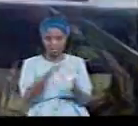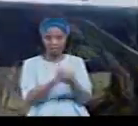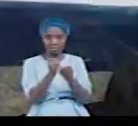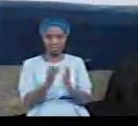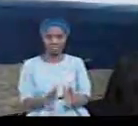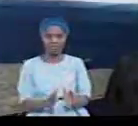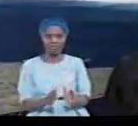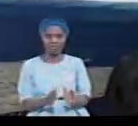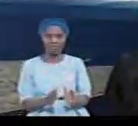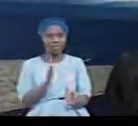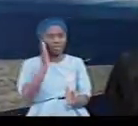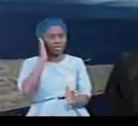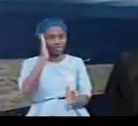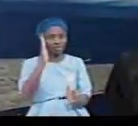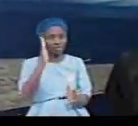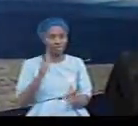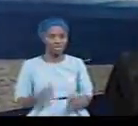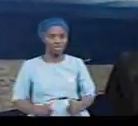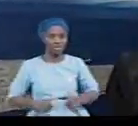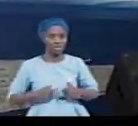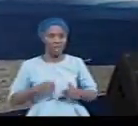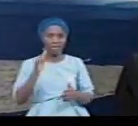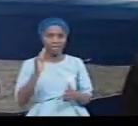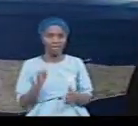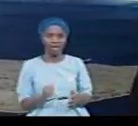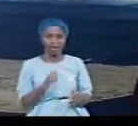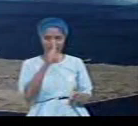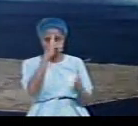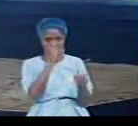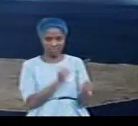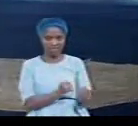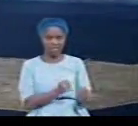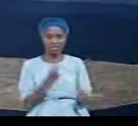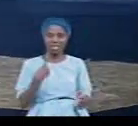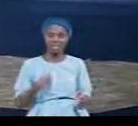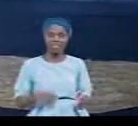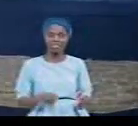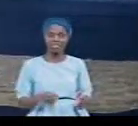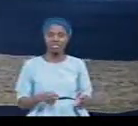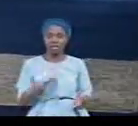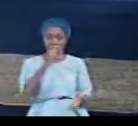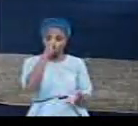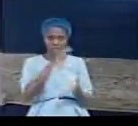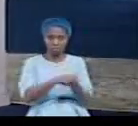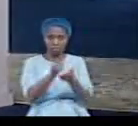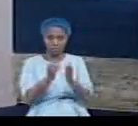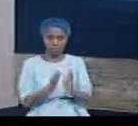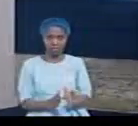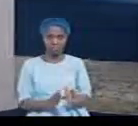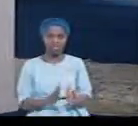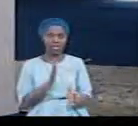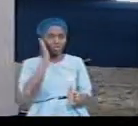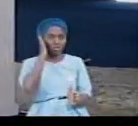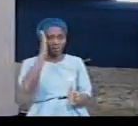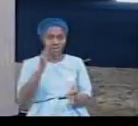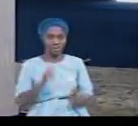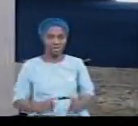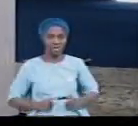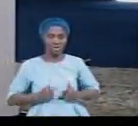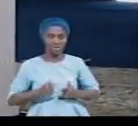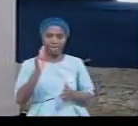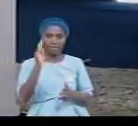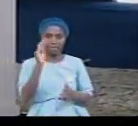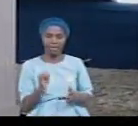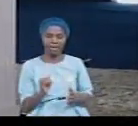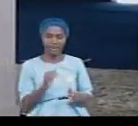live by faith. The just shall live by faith.